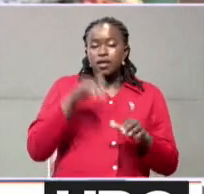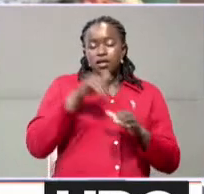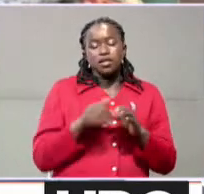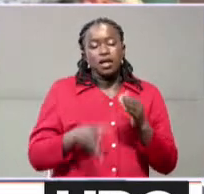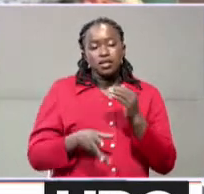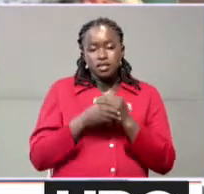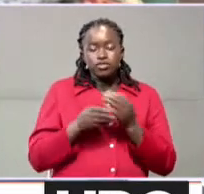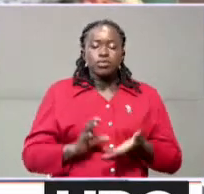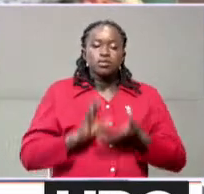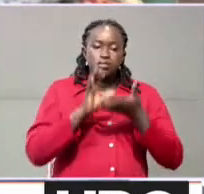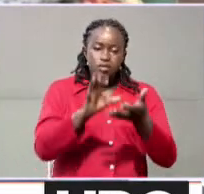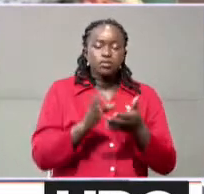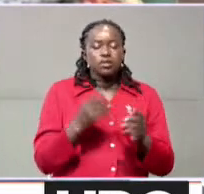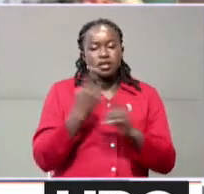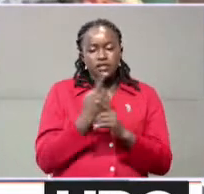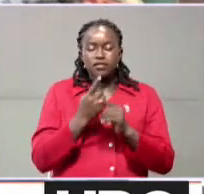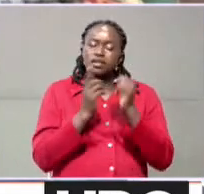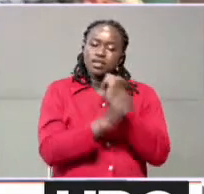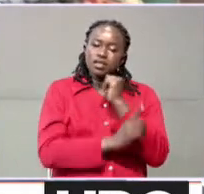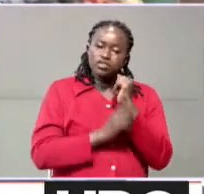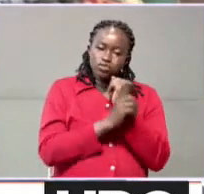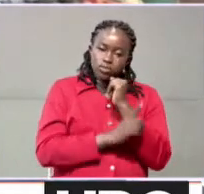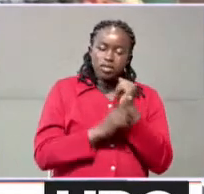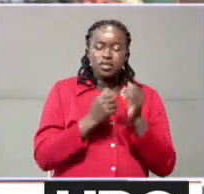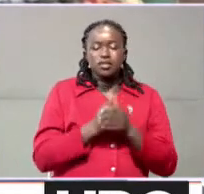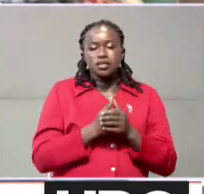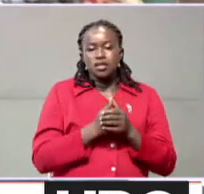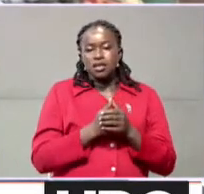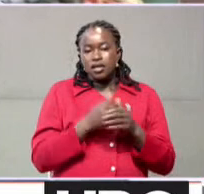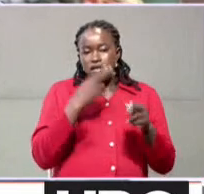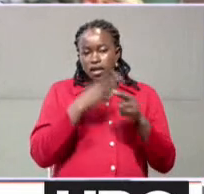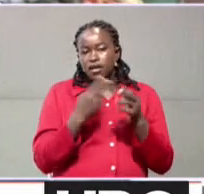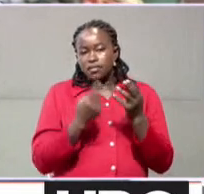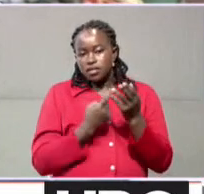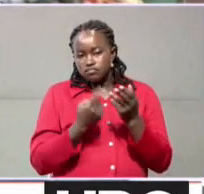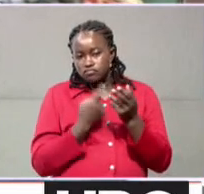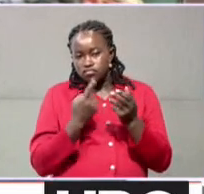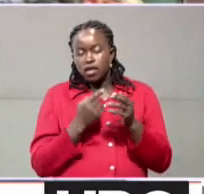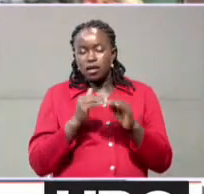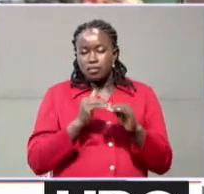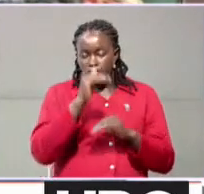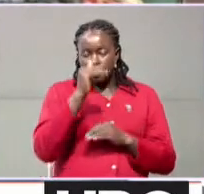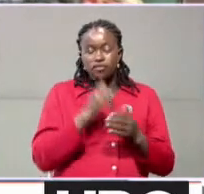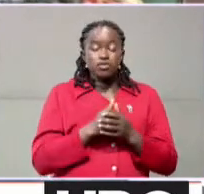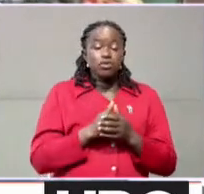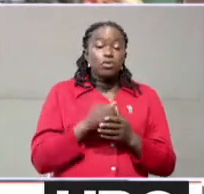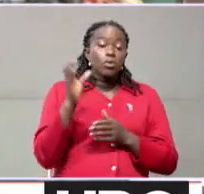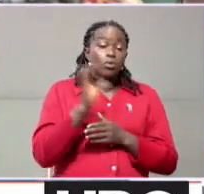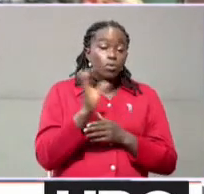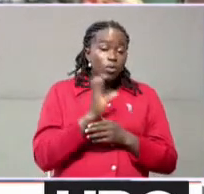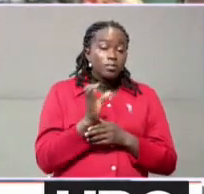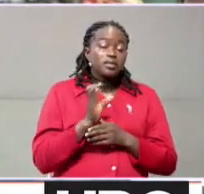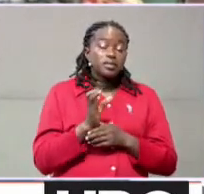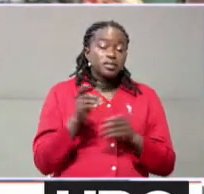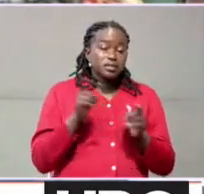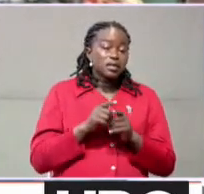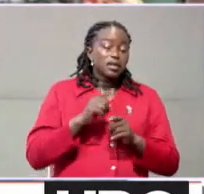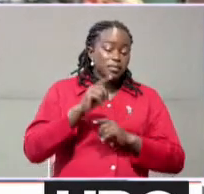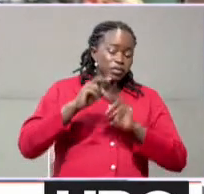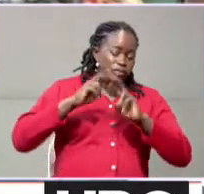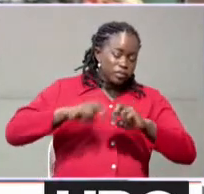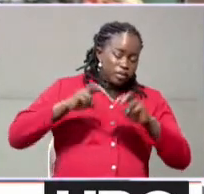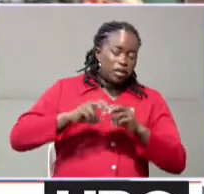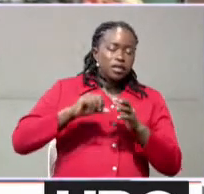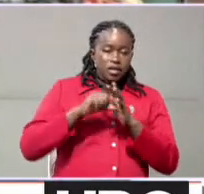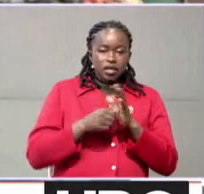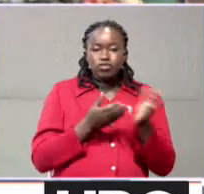releases to the respective district districts mentioned above the committee was required to interrogate the mata raised by